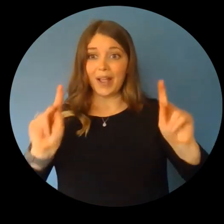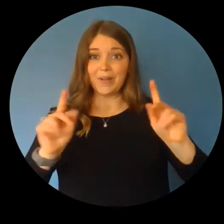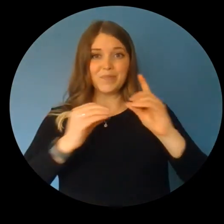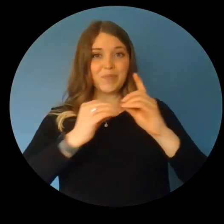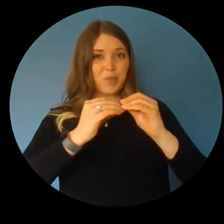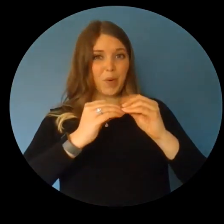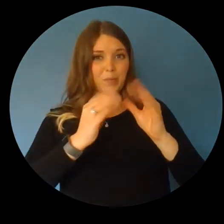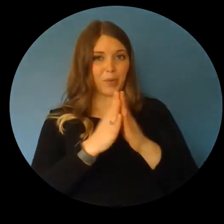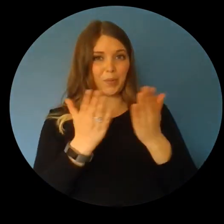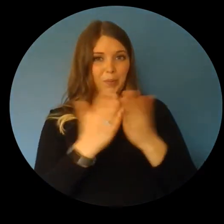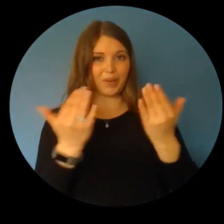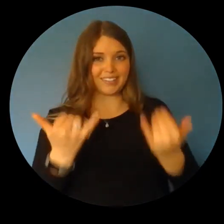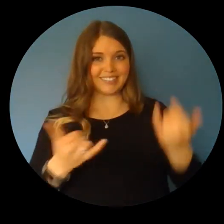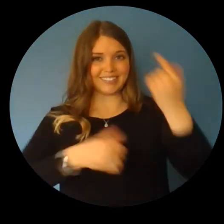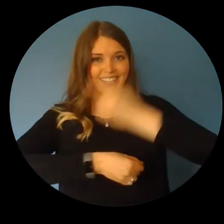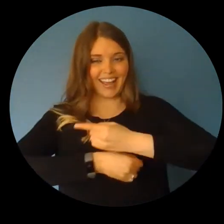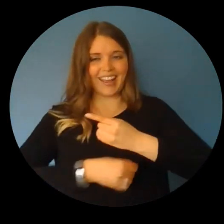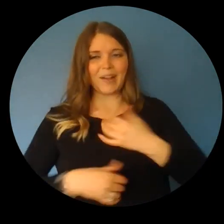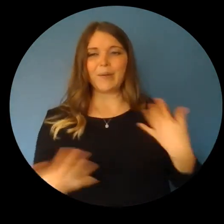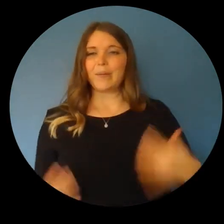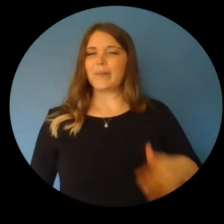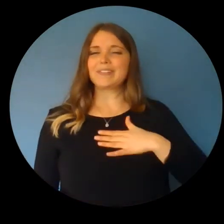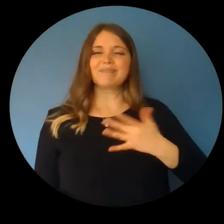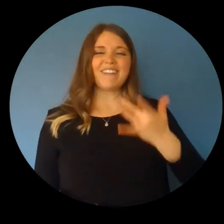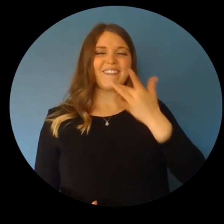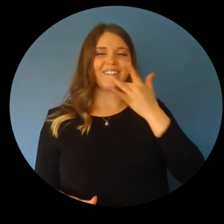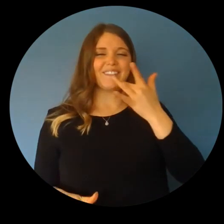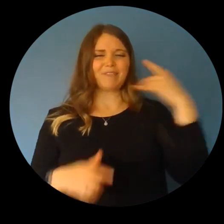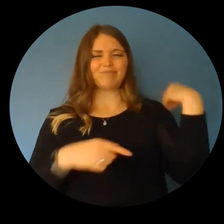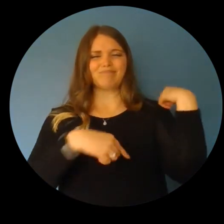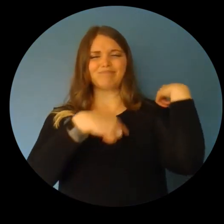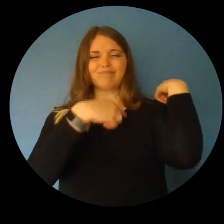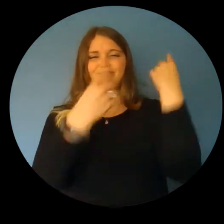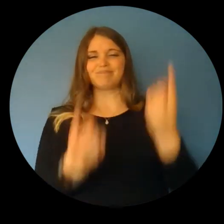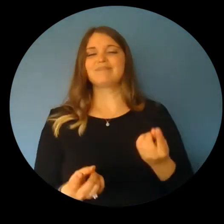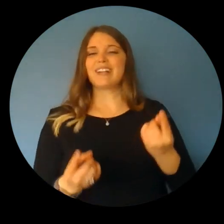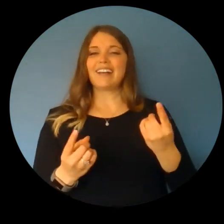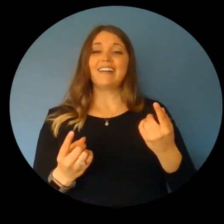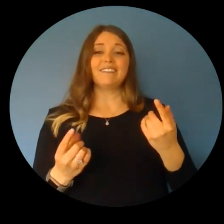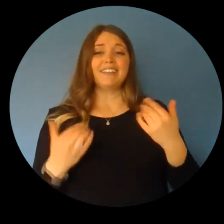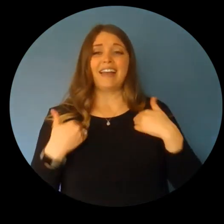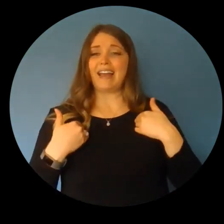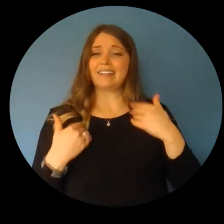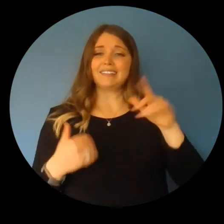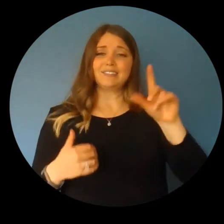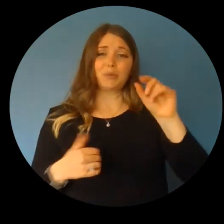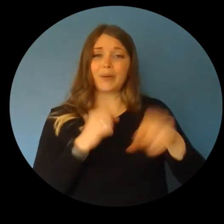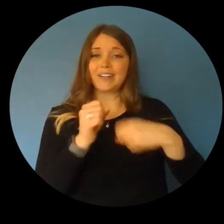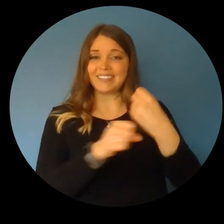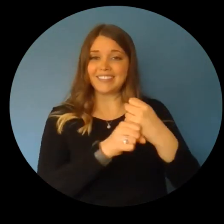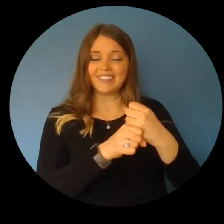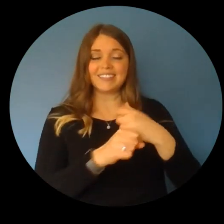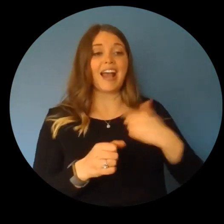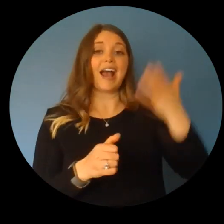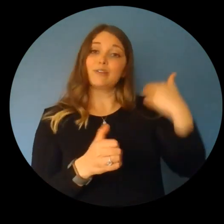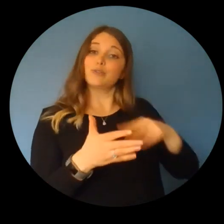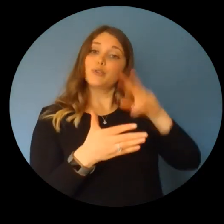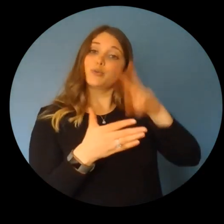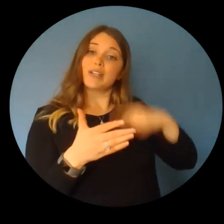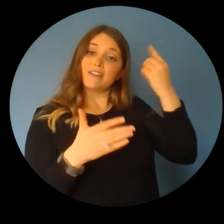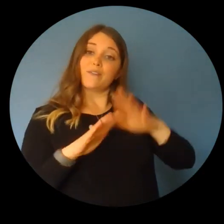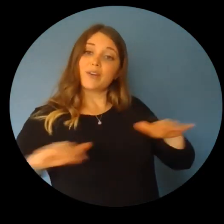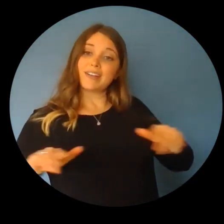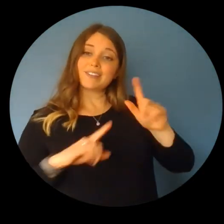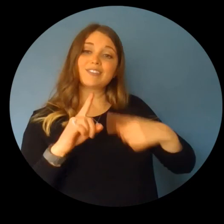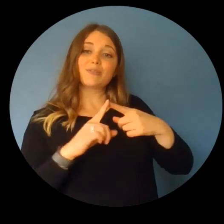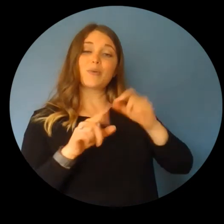today. This is one of my favorite books. I've had this book for about 20 years. I used to read it to kids when I used to work with kids as a